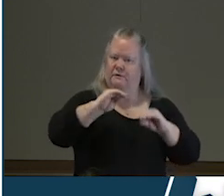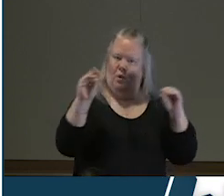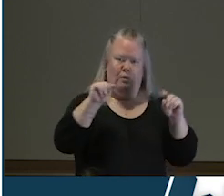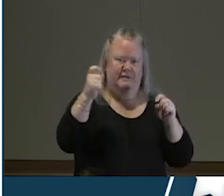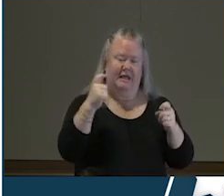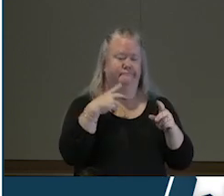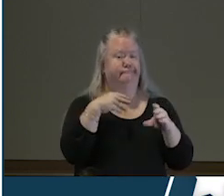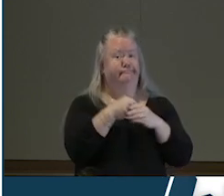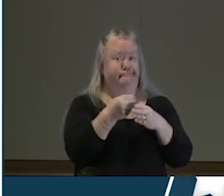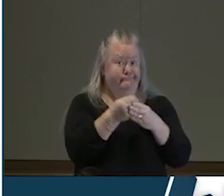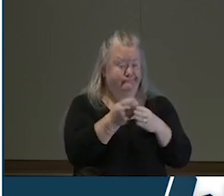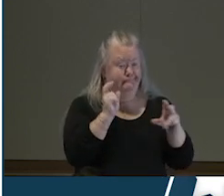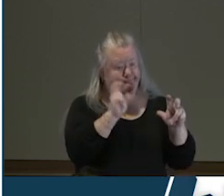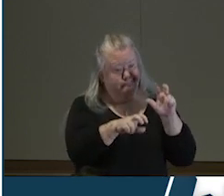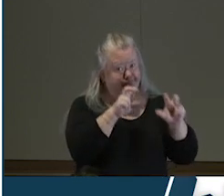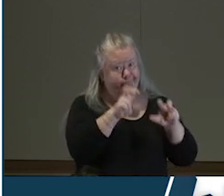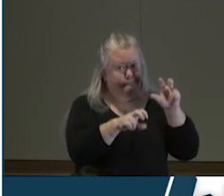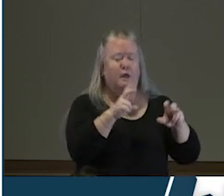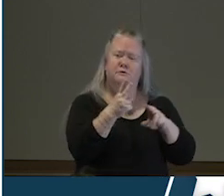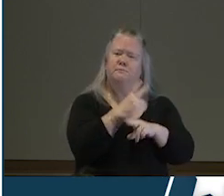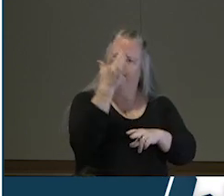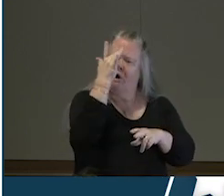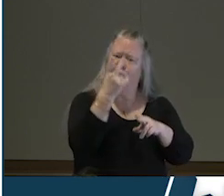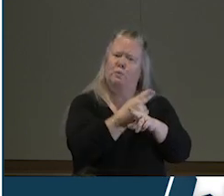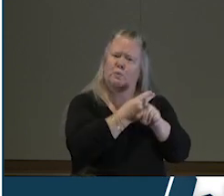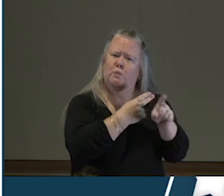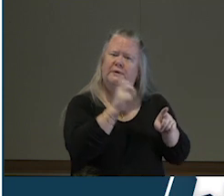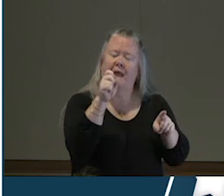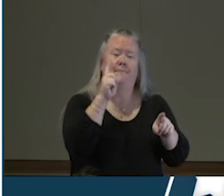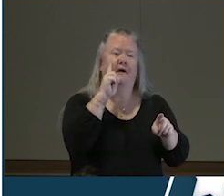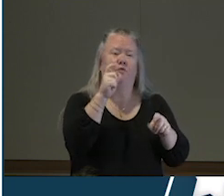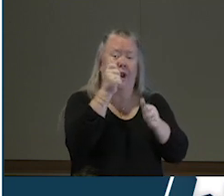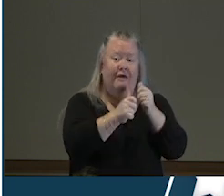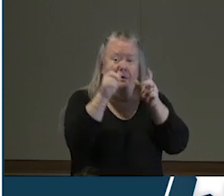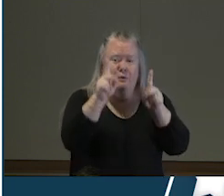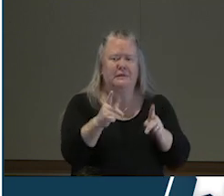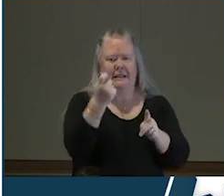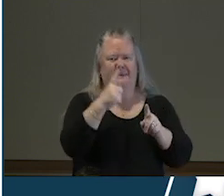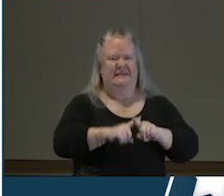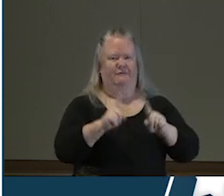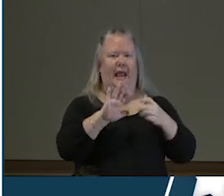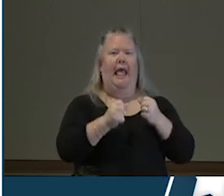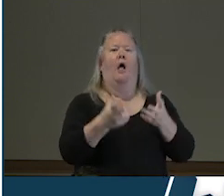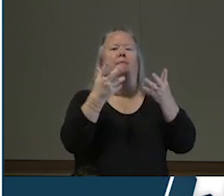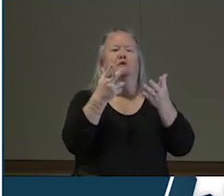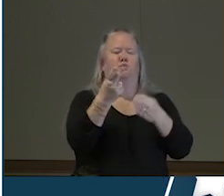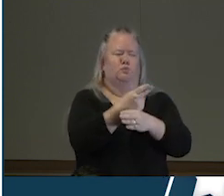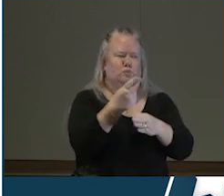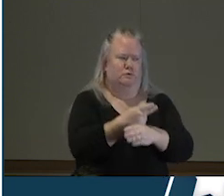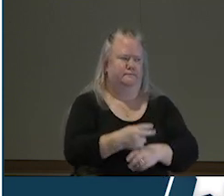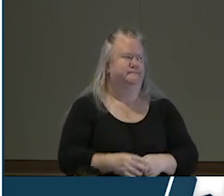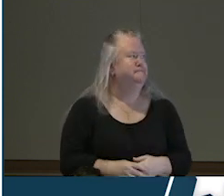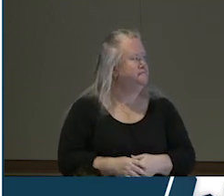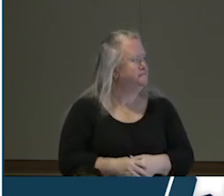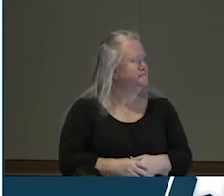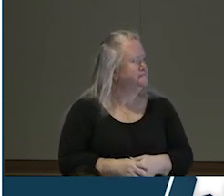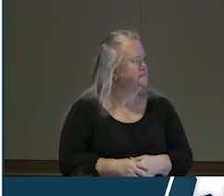putting dollars in there, and that's where it's smart to use them, but for every person, a little different for how much they should use it.